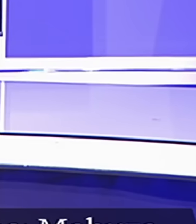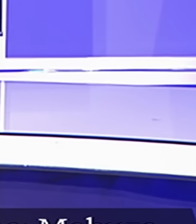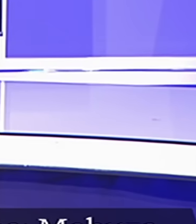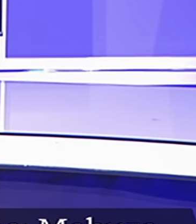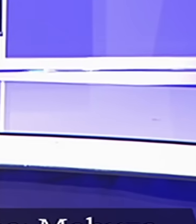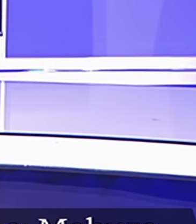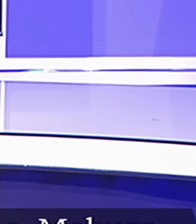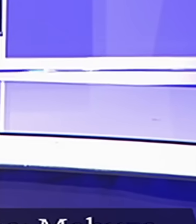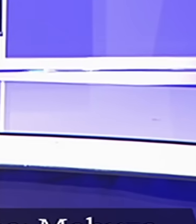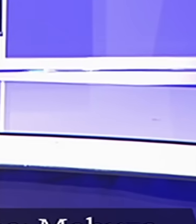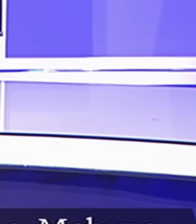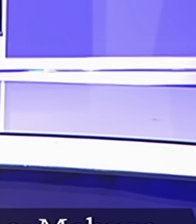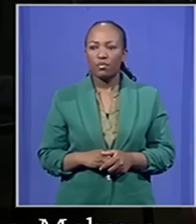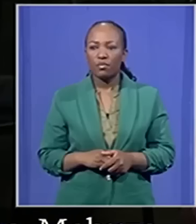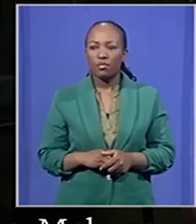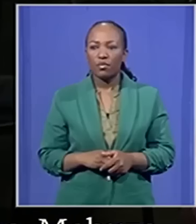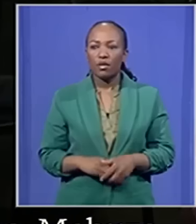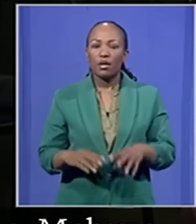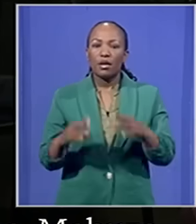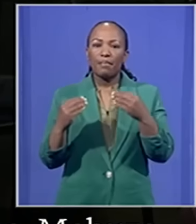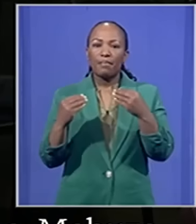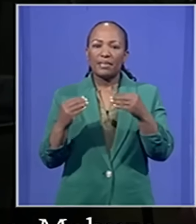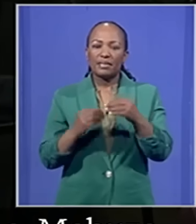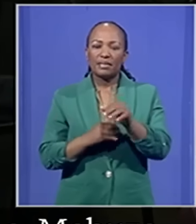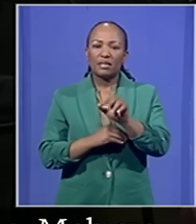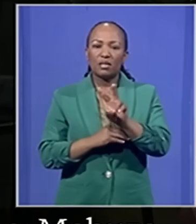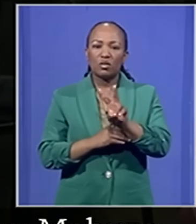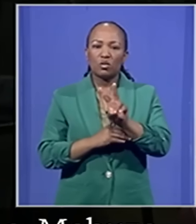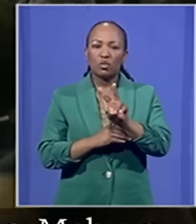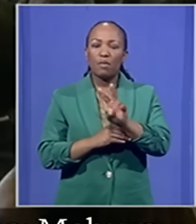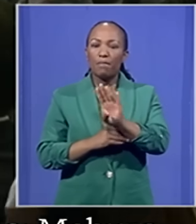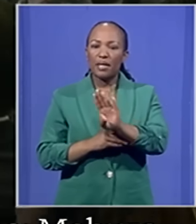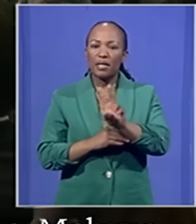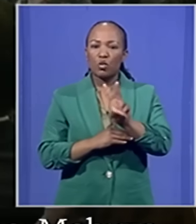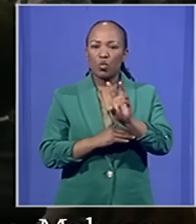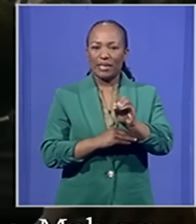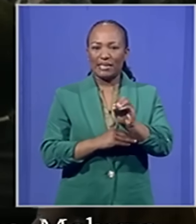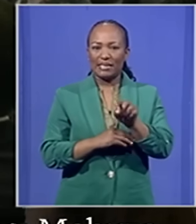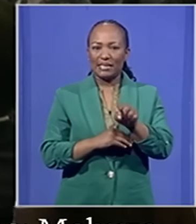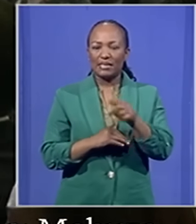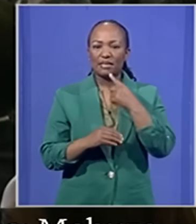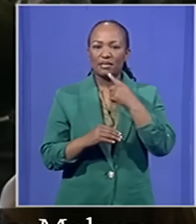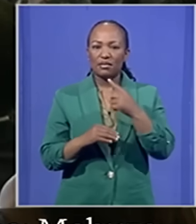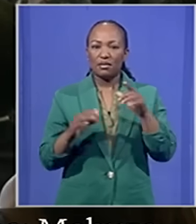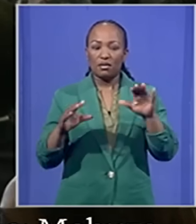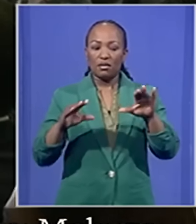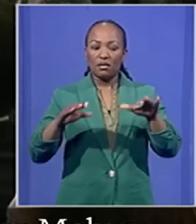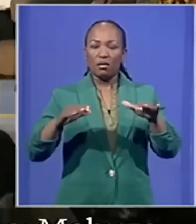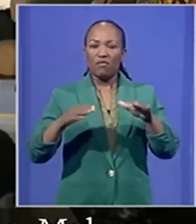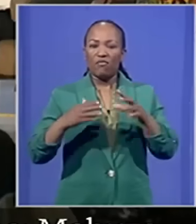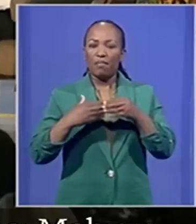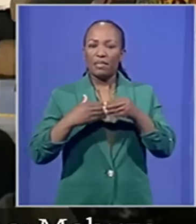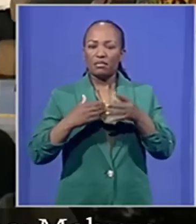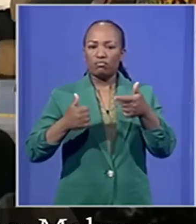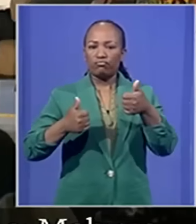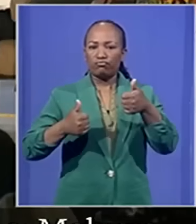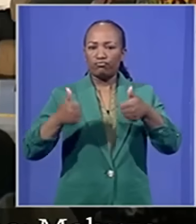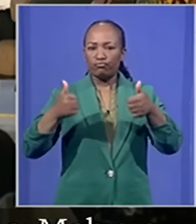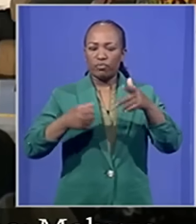Business 20 South Africa ke moamogedi wa conference ya Pakagare e neelang baeteledipele ba kgwebo serala sa go